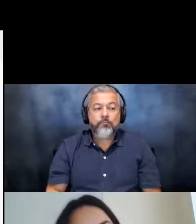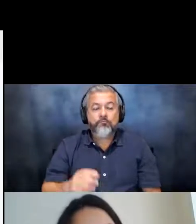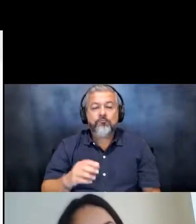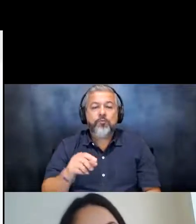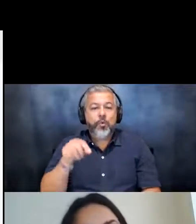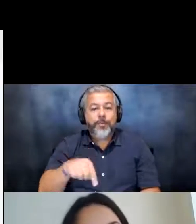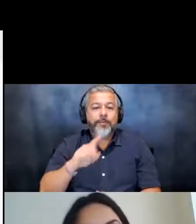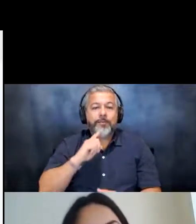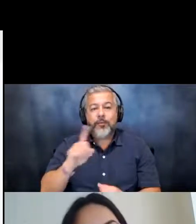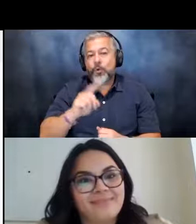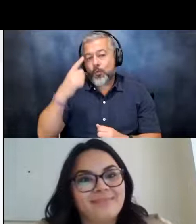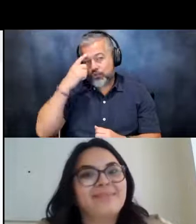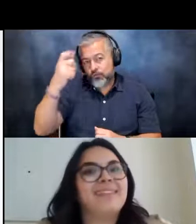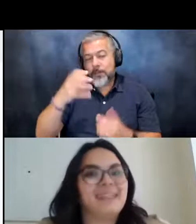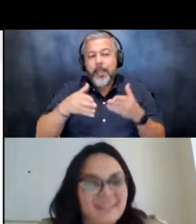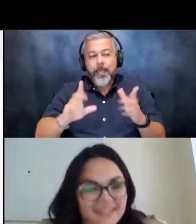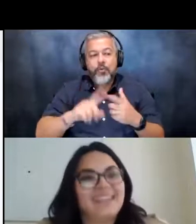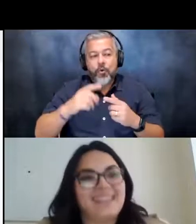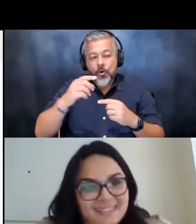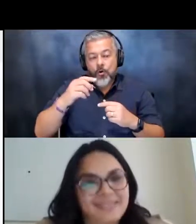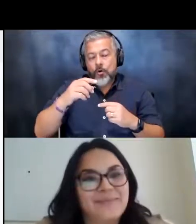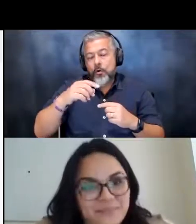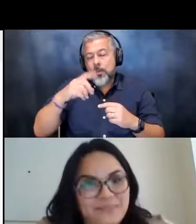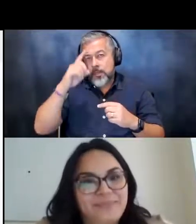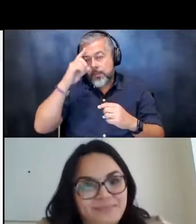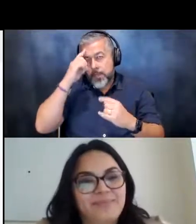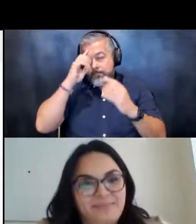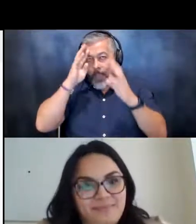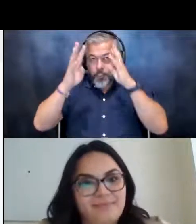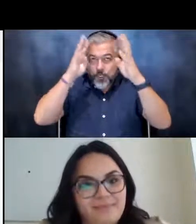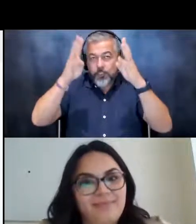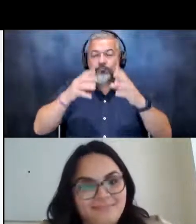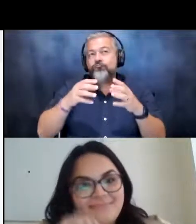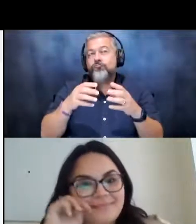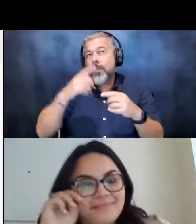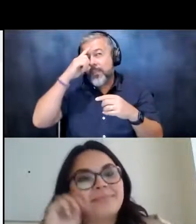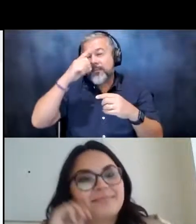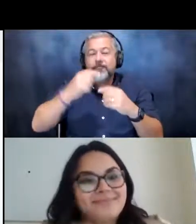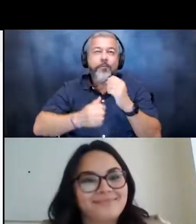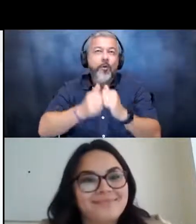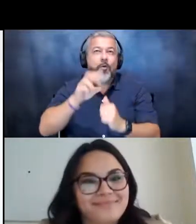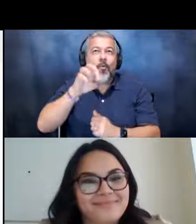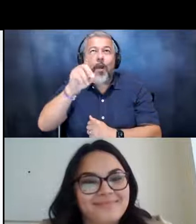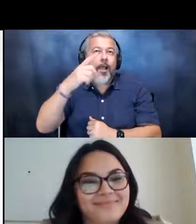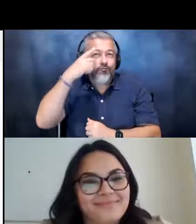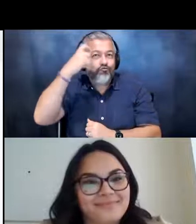if, let your imagination run wild and, think about, your wildest dreams,